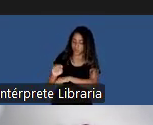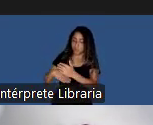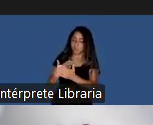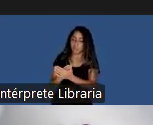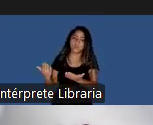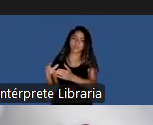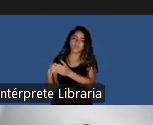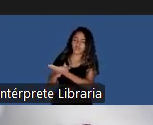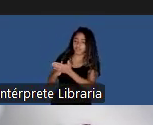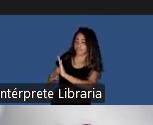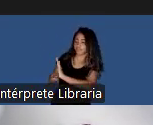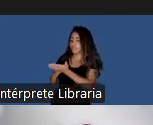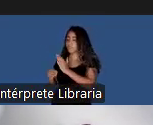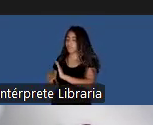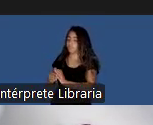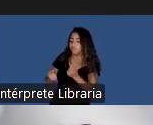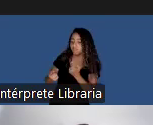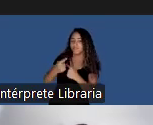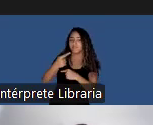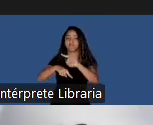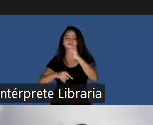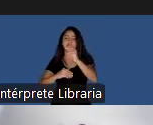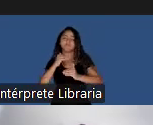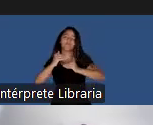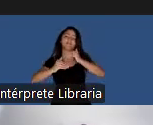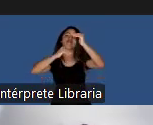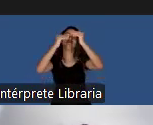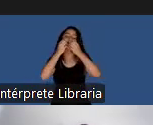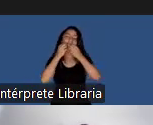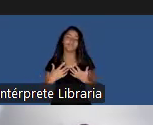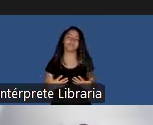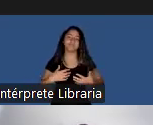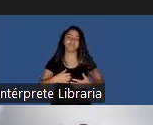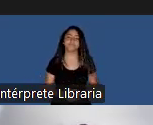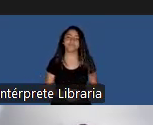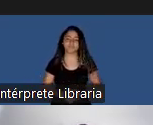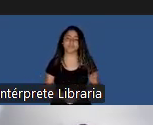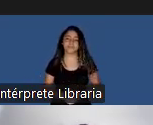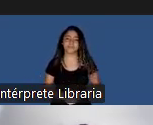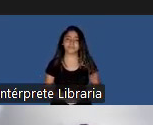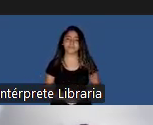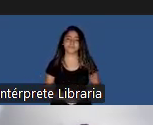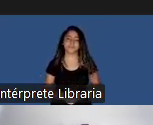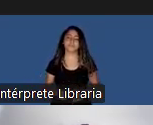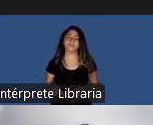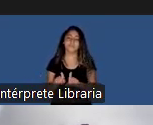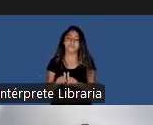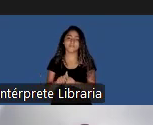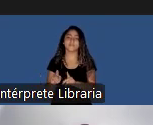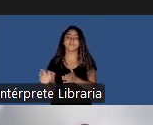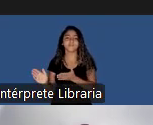I joined Méliuz, and everyone working together to grow the business and ensure this business sustainability. I'd